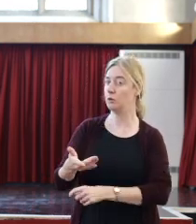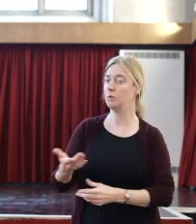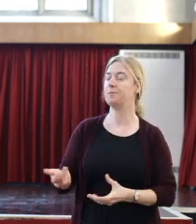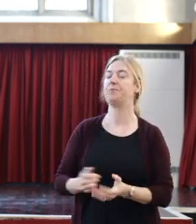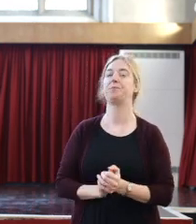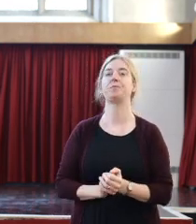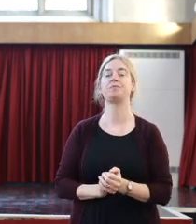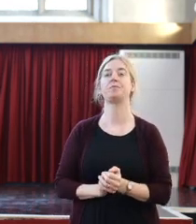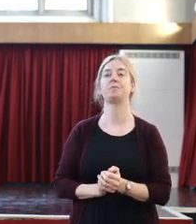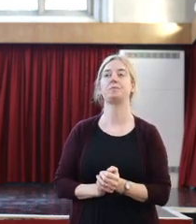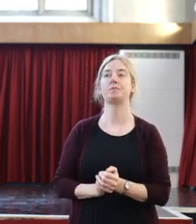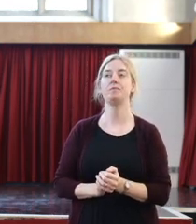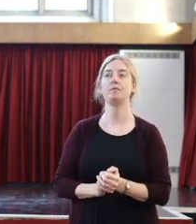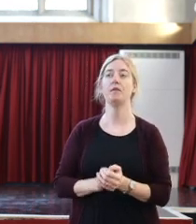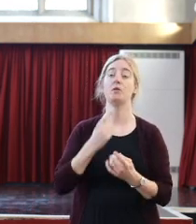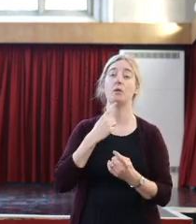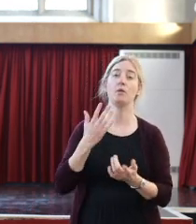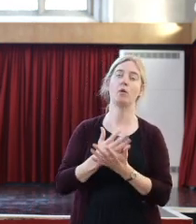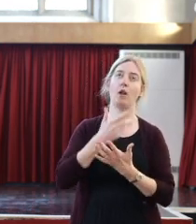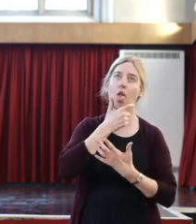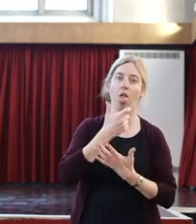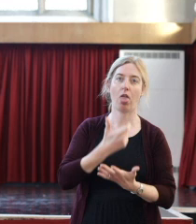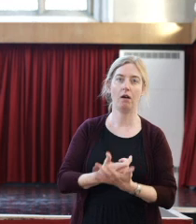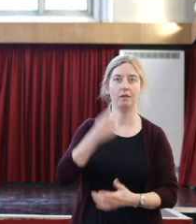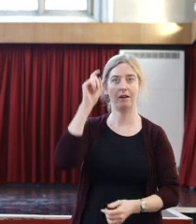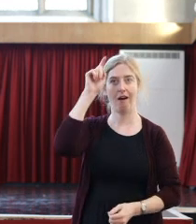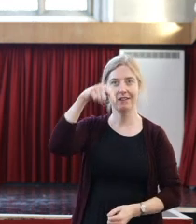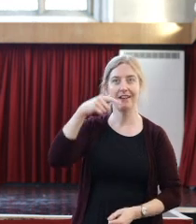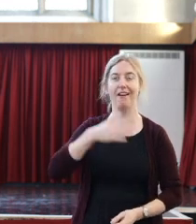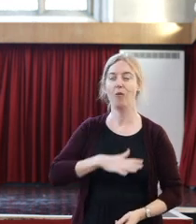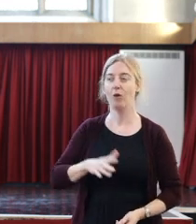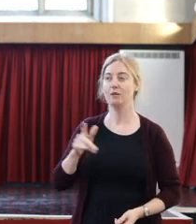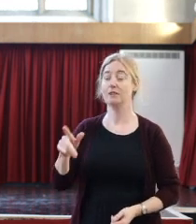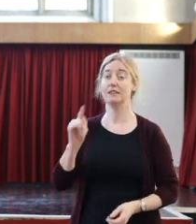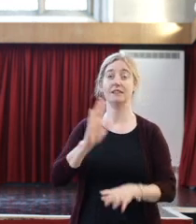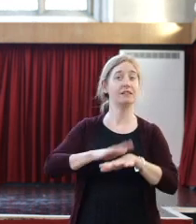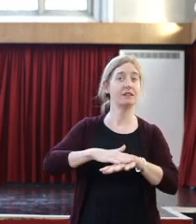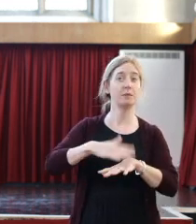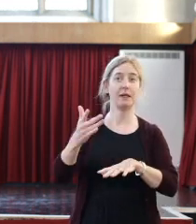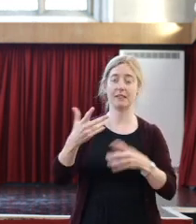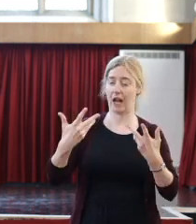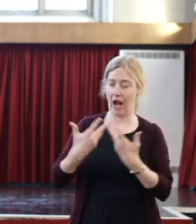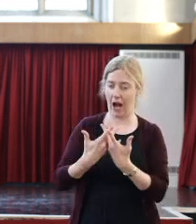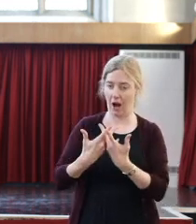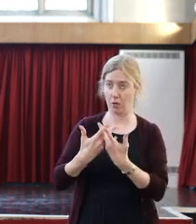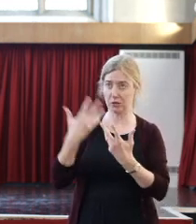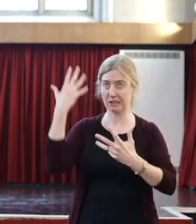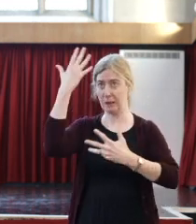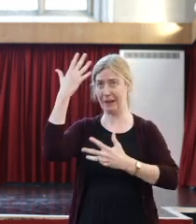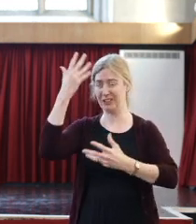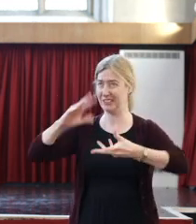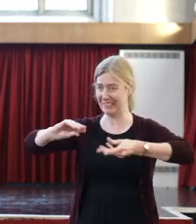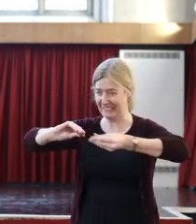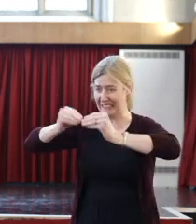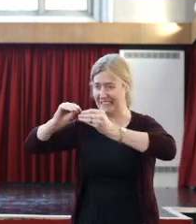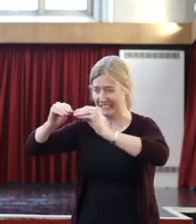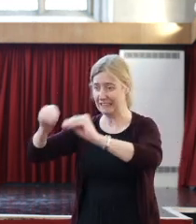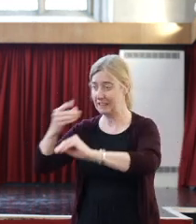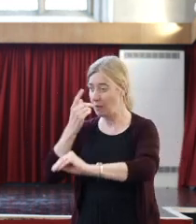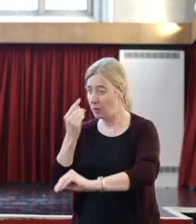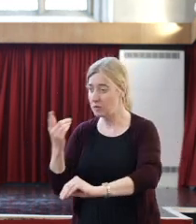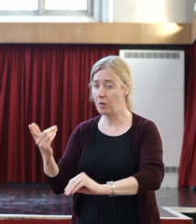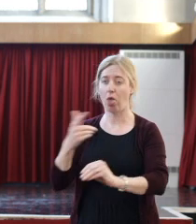were fantastic ideas, exciting ideas. We weren't concerned about logistics, the laws of physics,